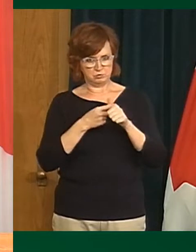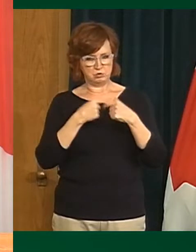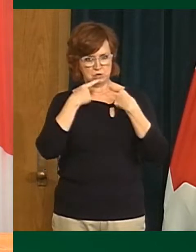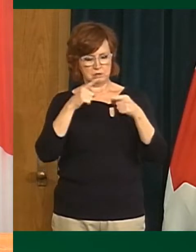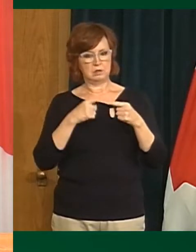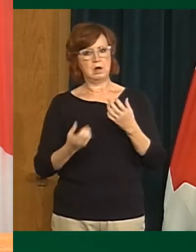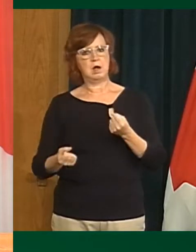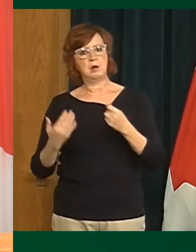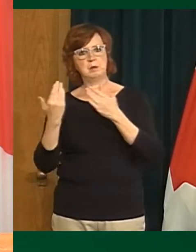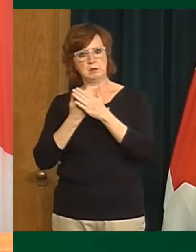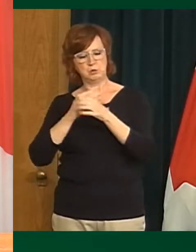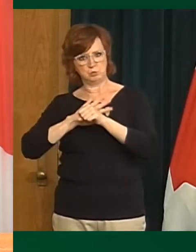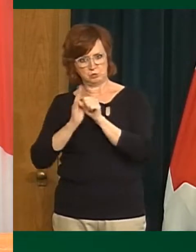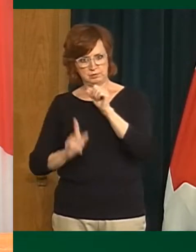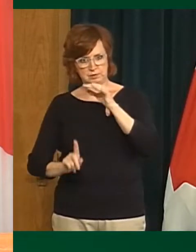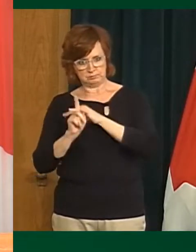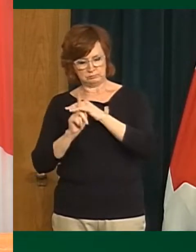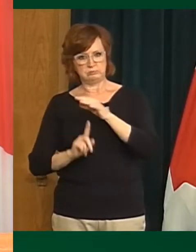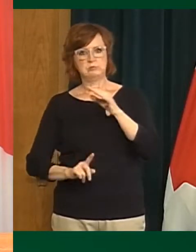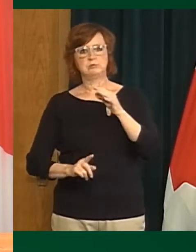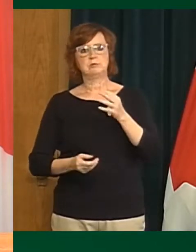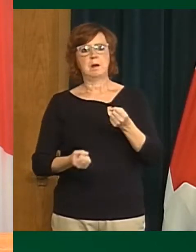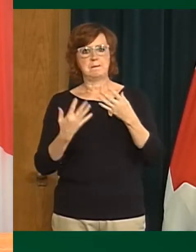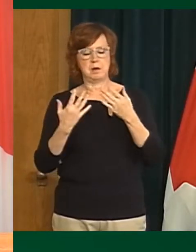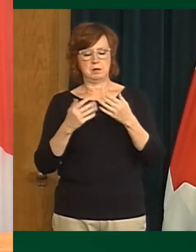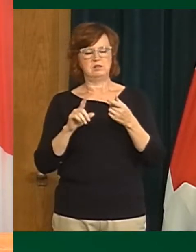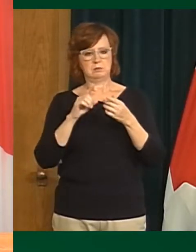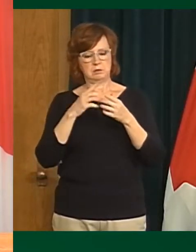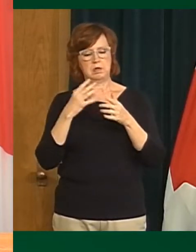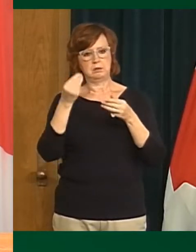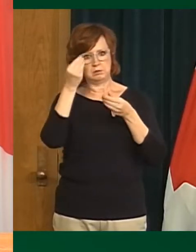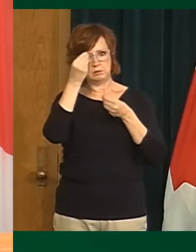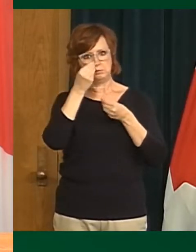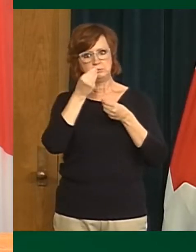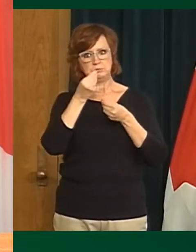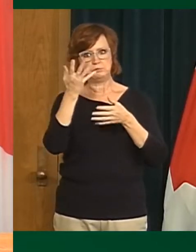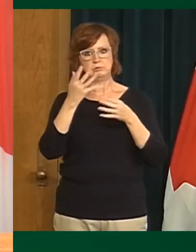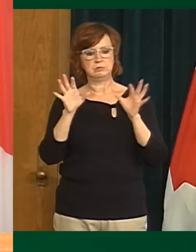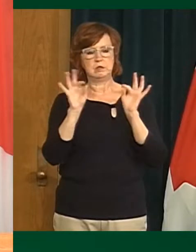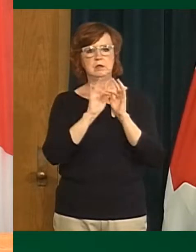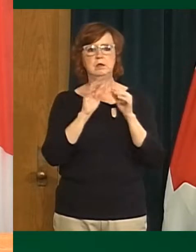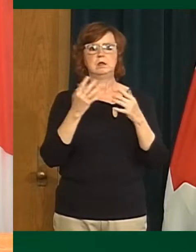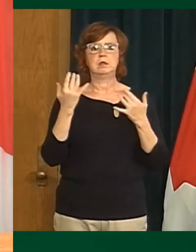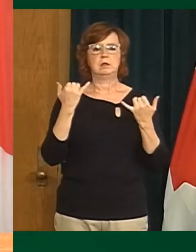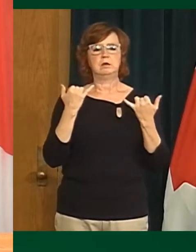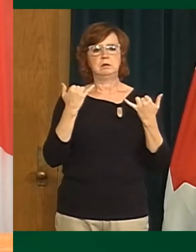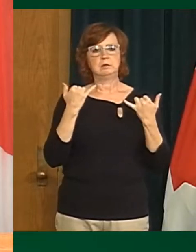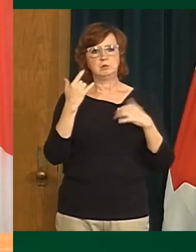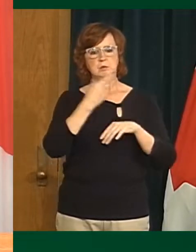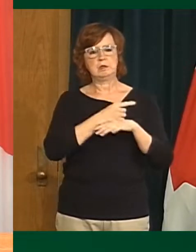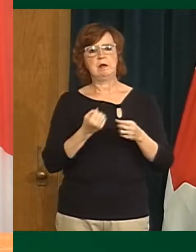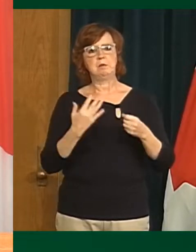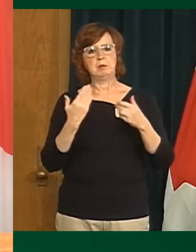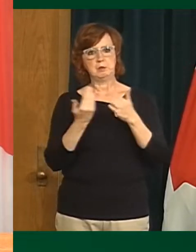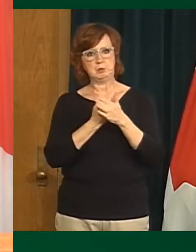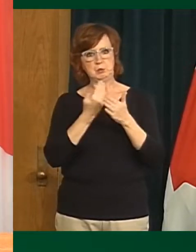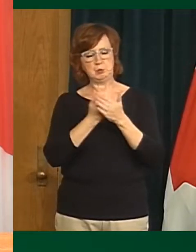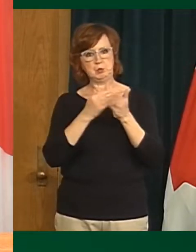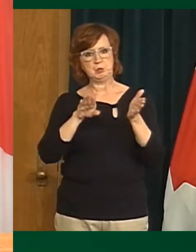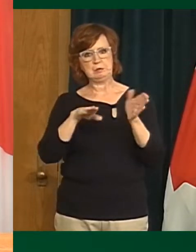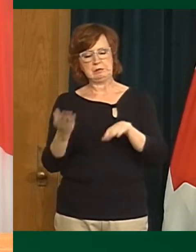cases and other important information for today. So unfortunately, Saskatchewan has recorded 2 new deaths related to